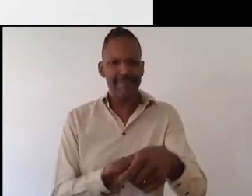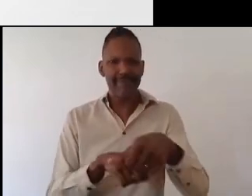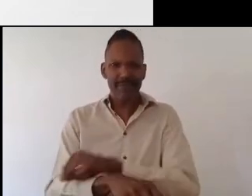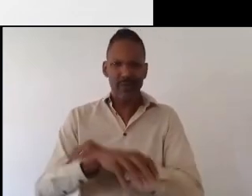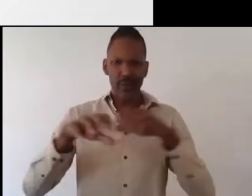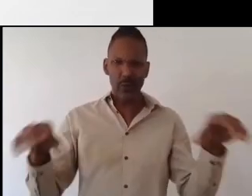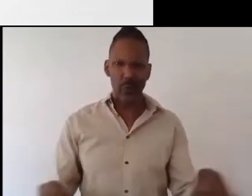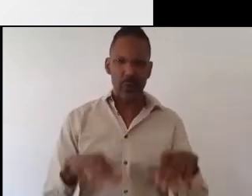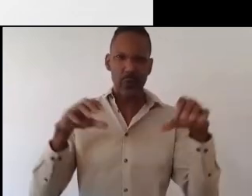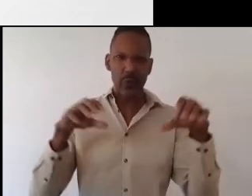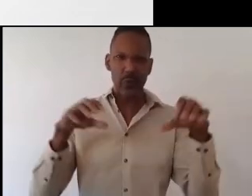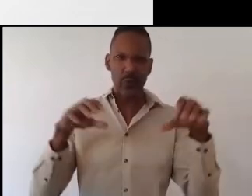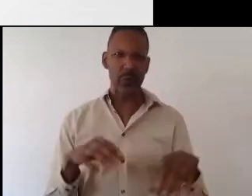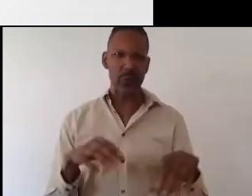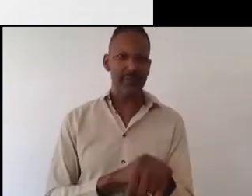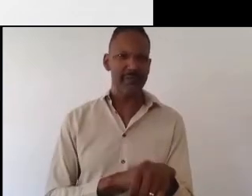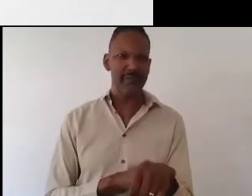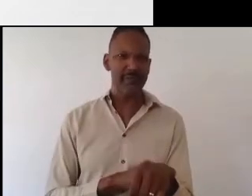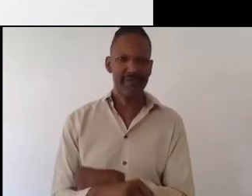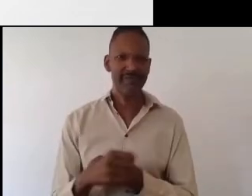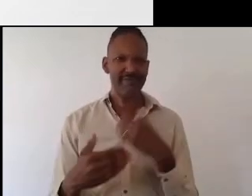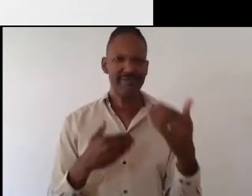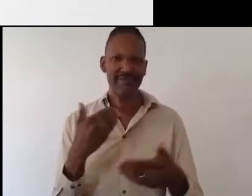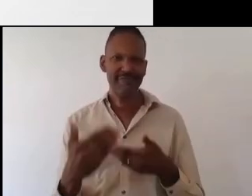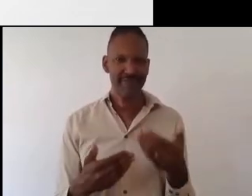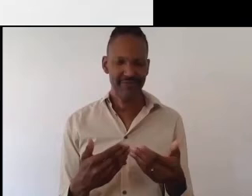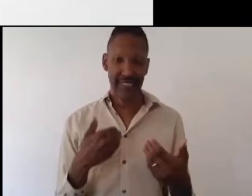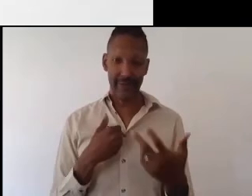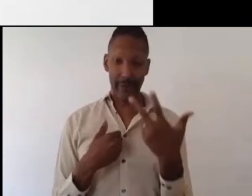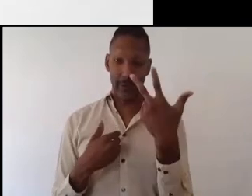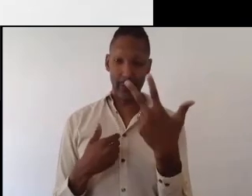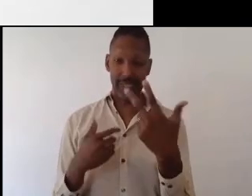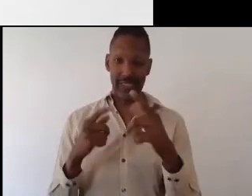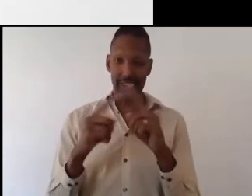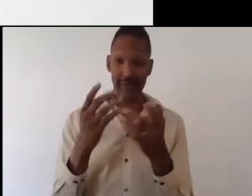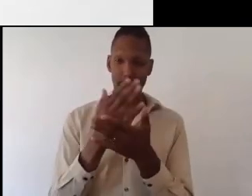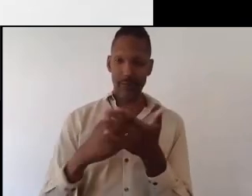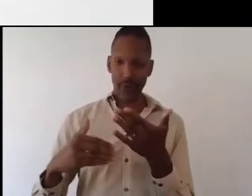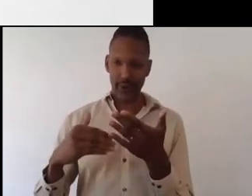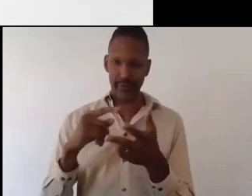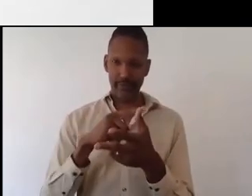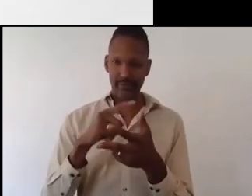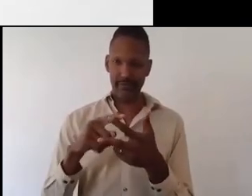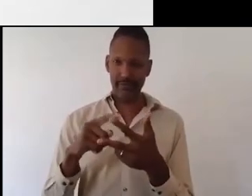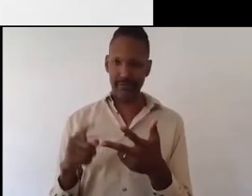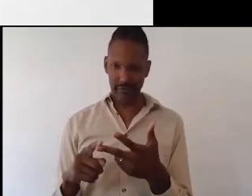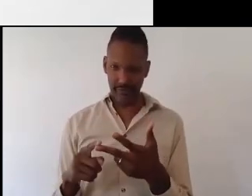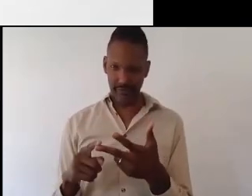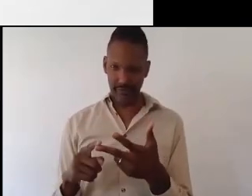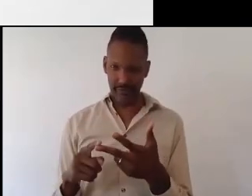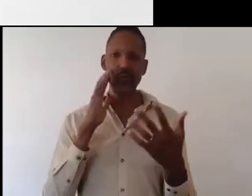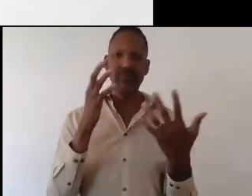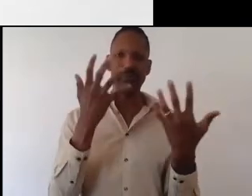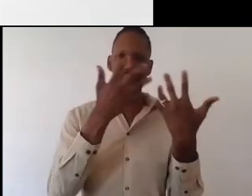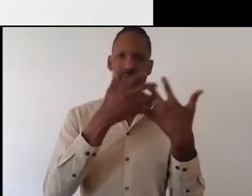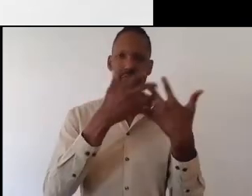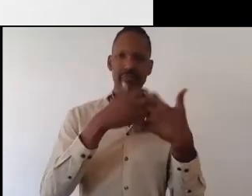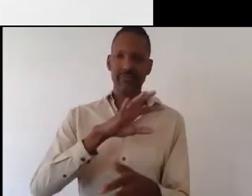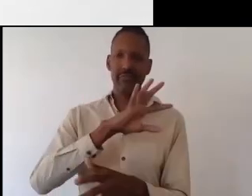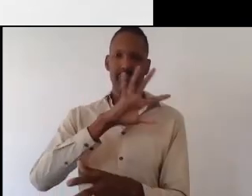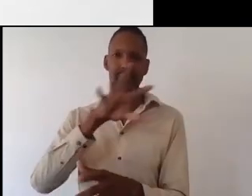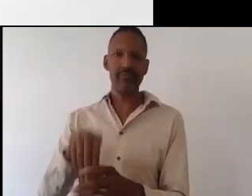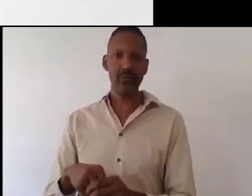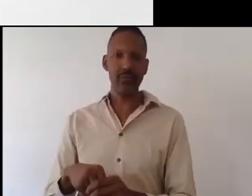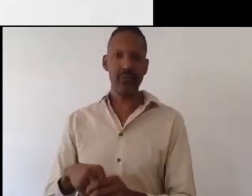They're interwoven so that they should be occurring at the same time. And the first question is, like, what are children interested in? The